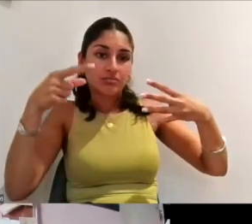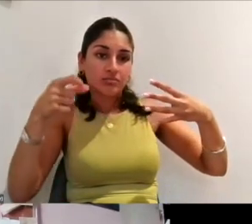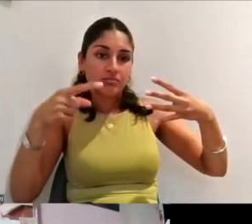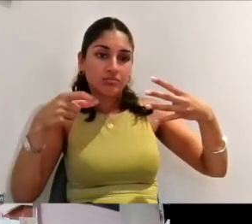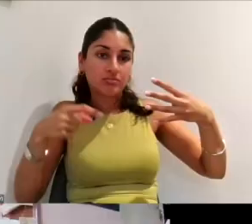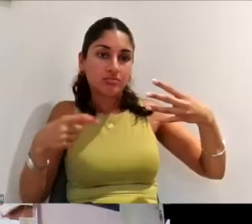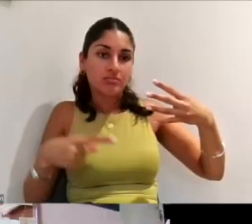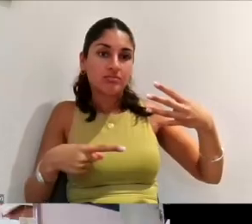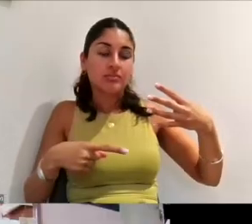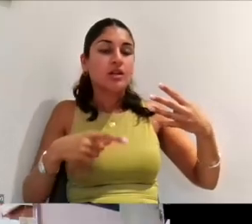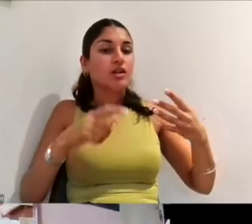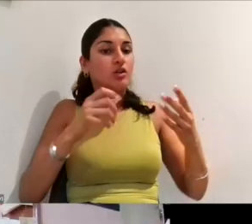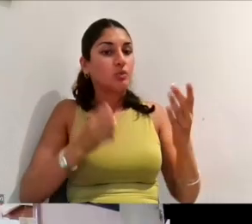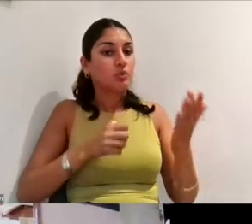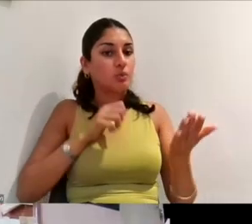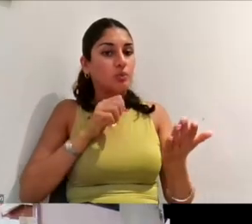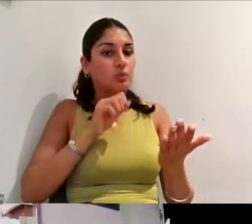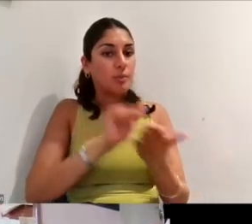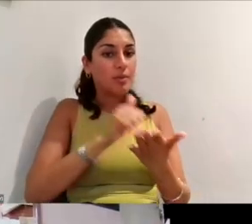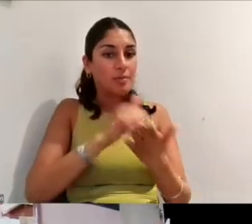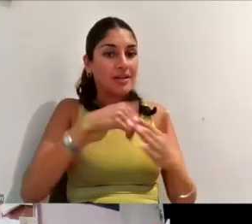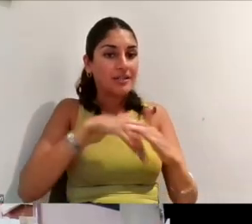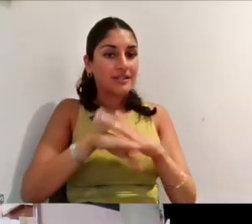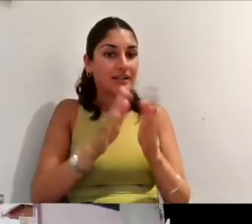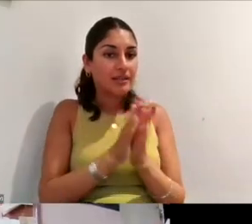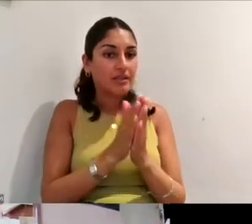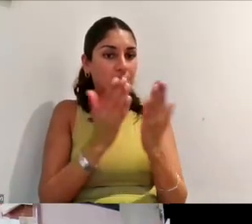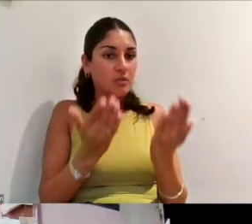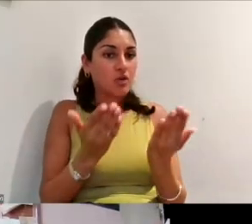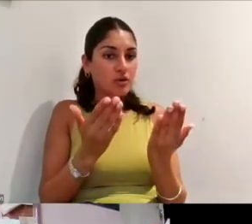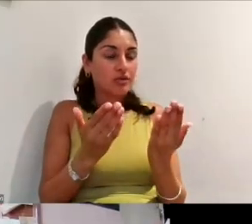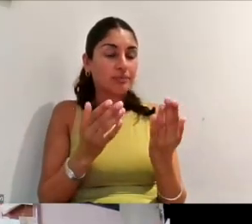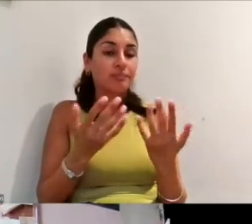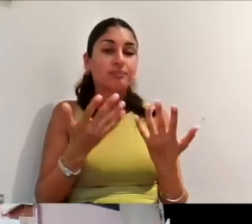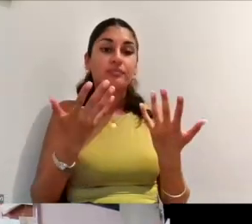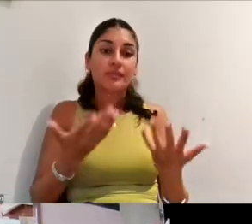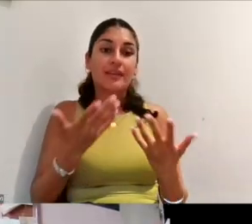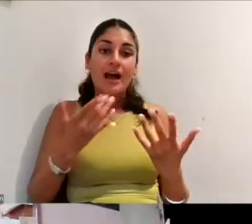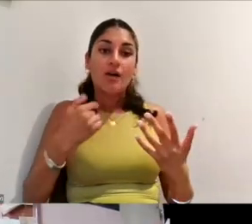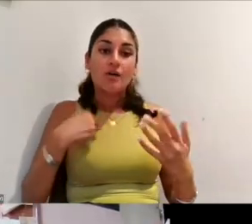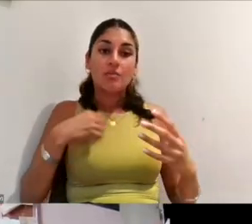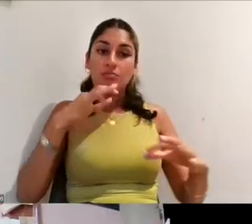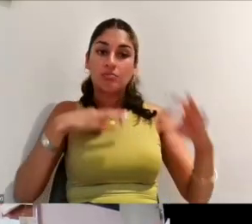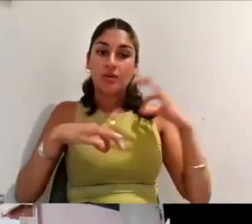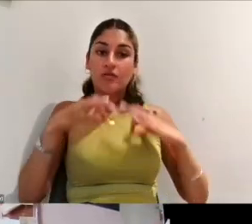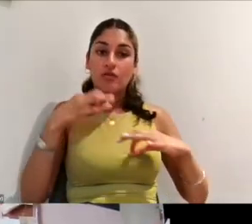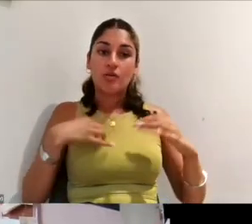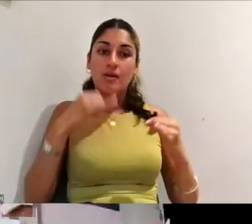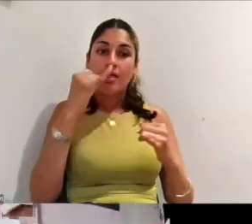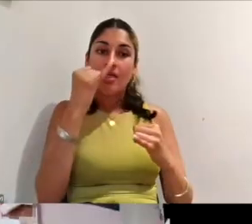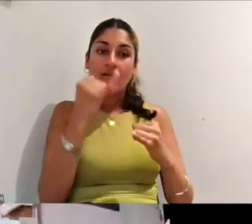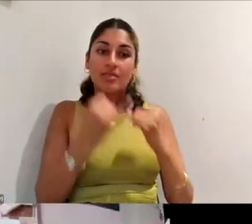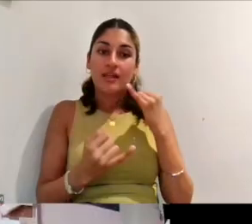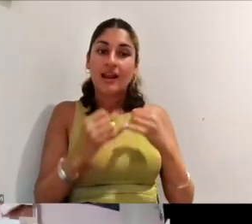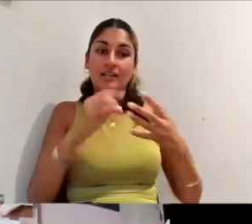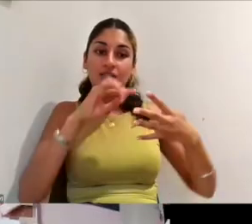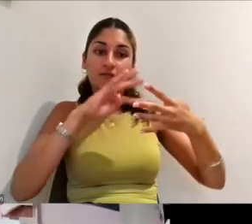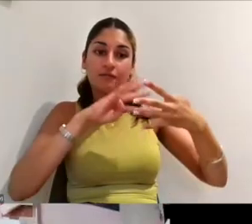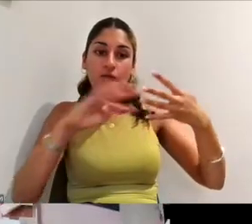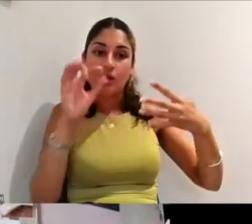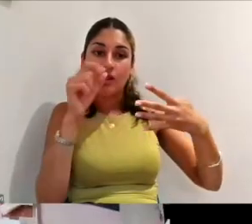my book. So this is the last 4 lines of our